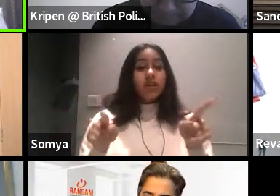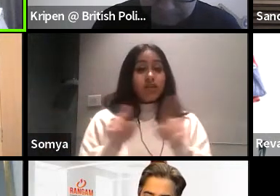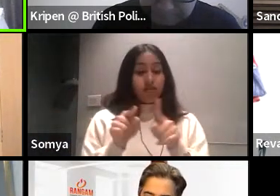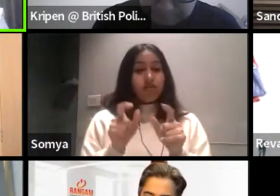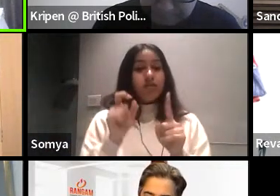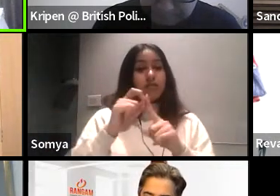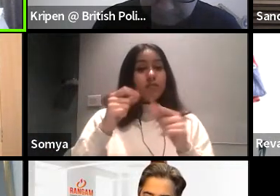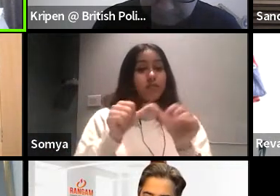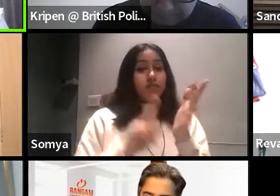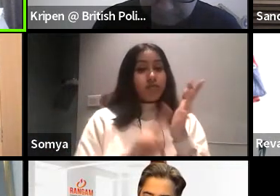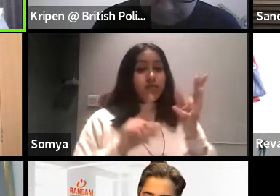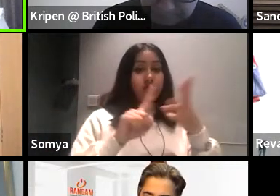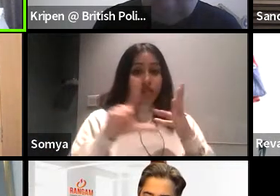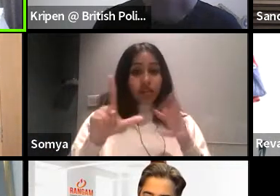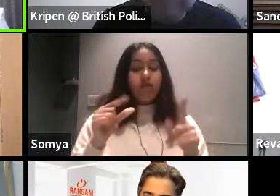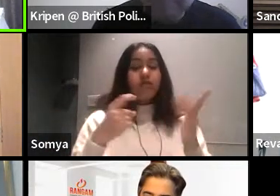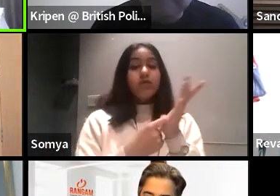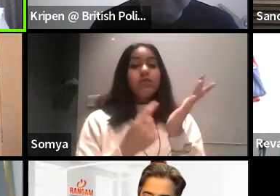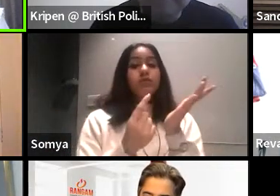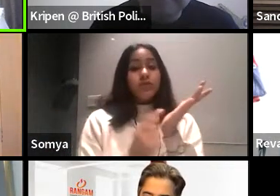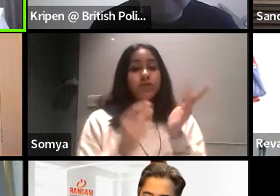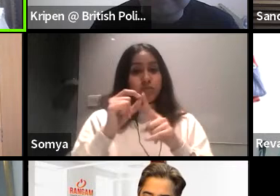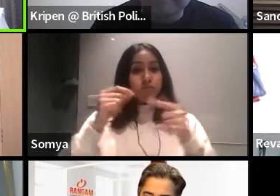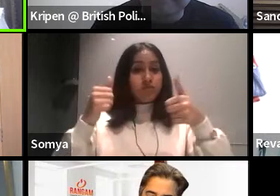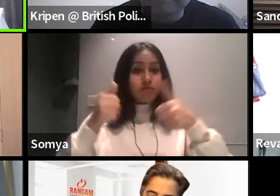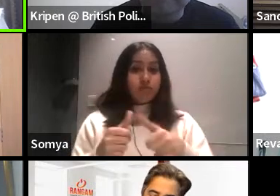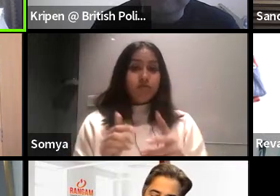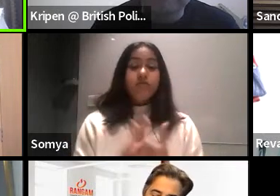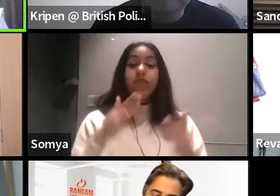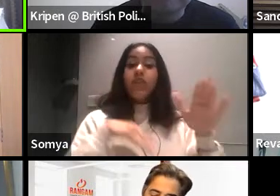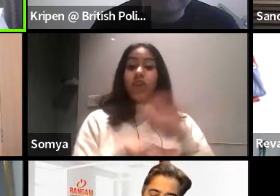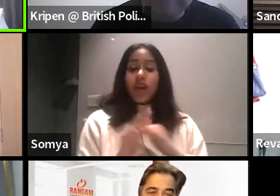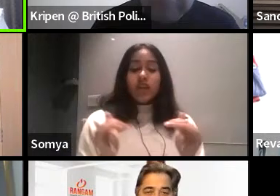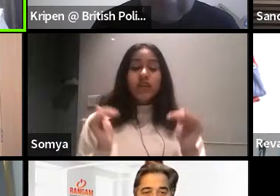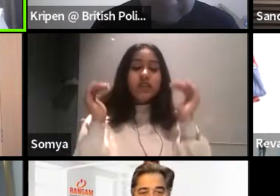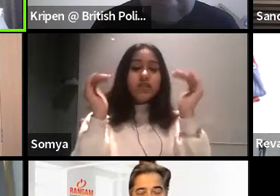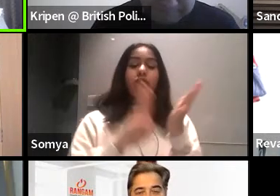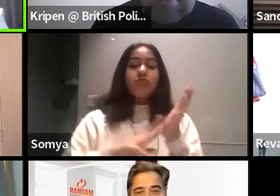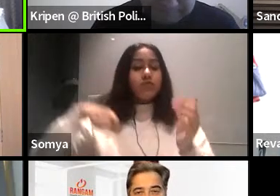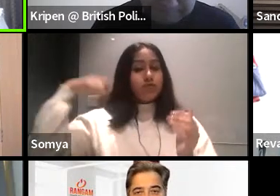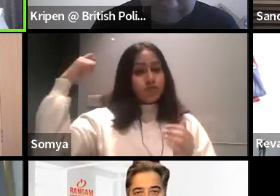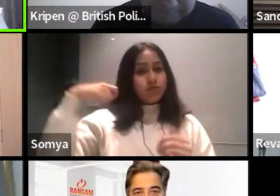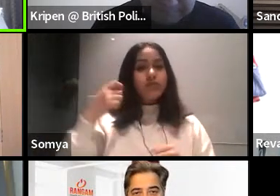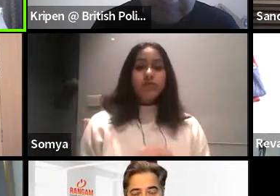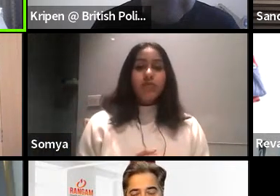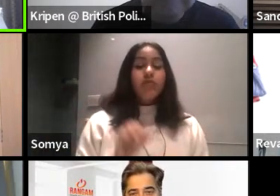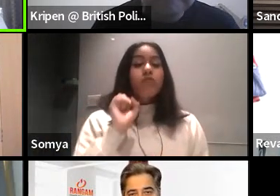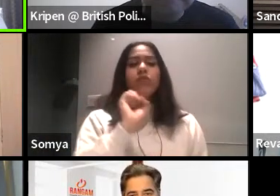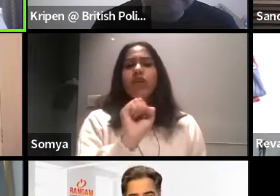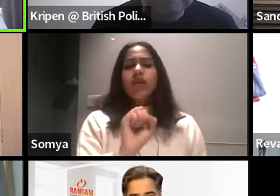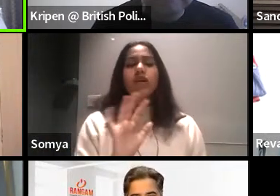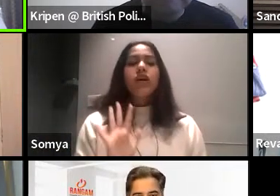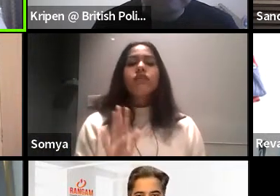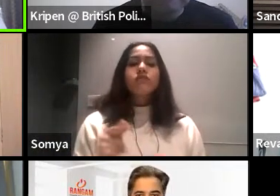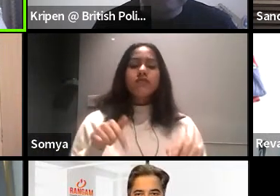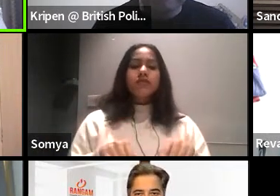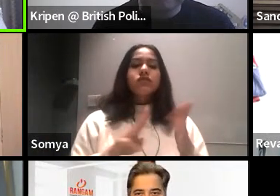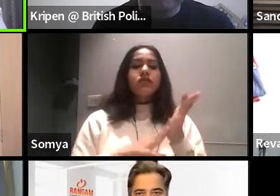panelist, Ms. Rupa Naik, Senior Director, World Trade Center, Mumbai. We are elevated to have you with us,